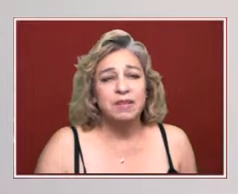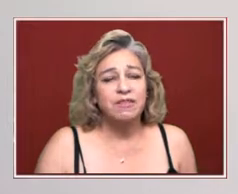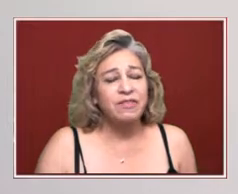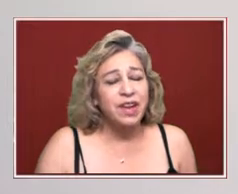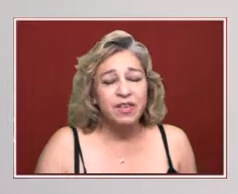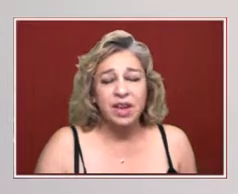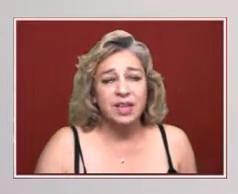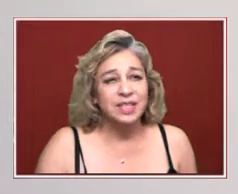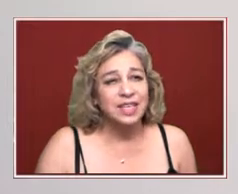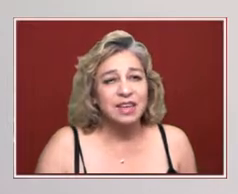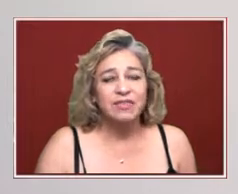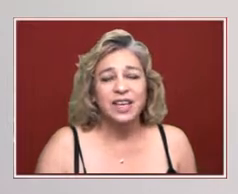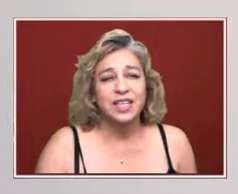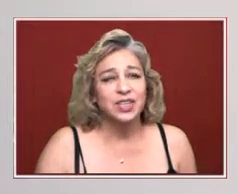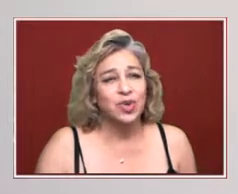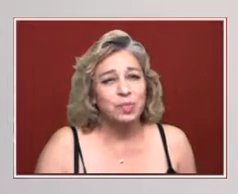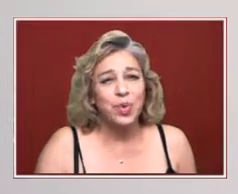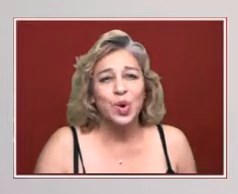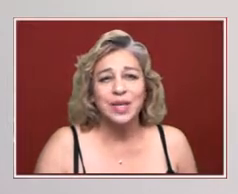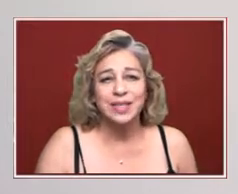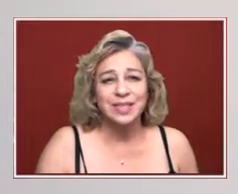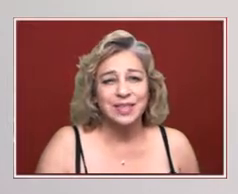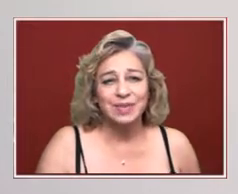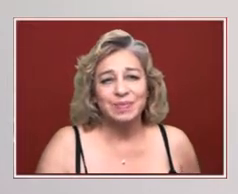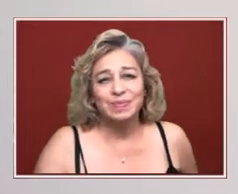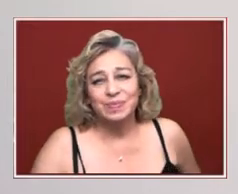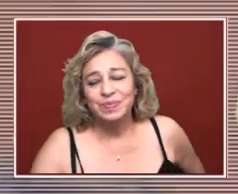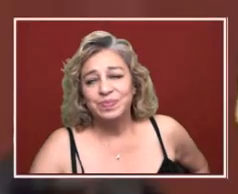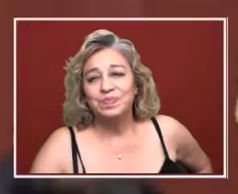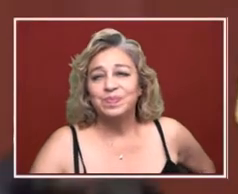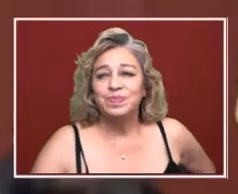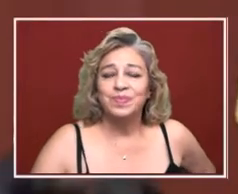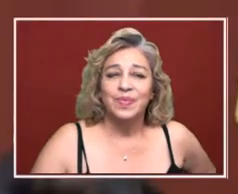been very significant or important.